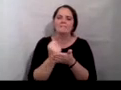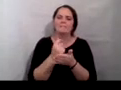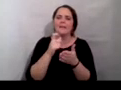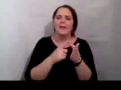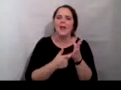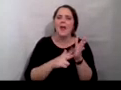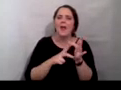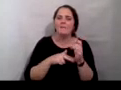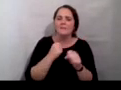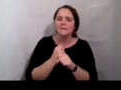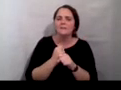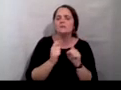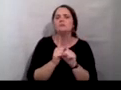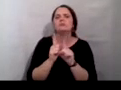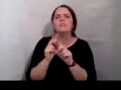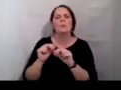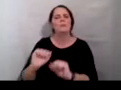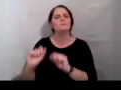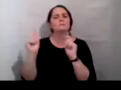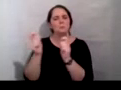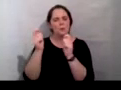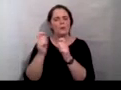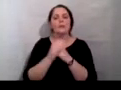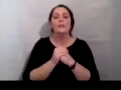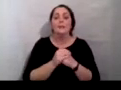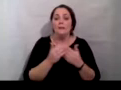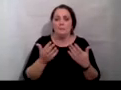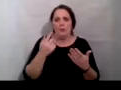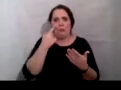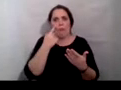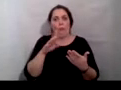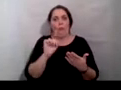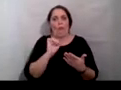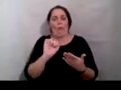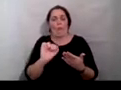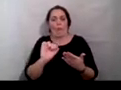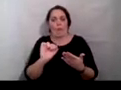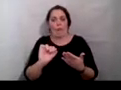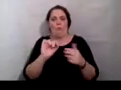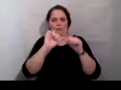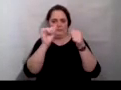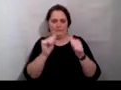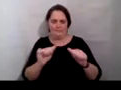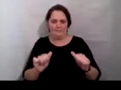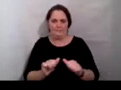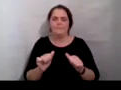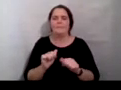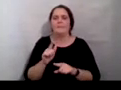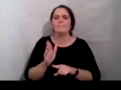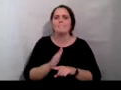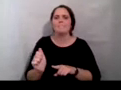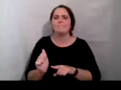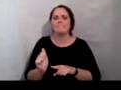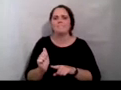for ceremonial purposes and everyday purposes. But the thing that really stands out in their sculpture is their talent